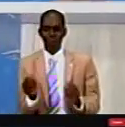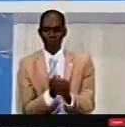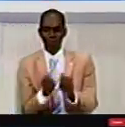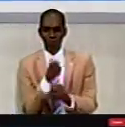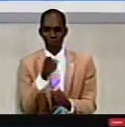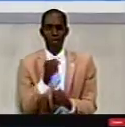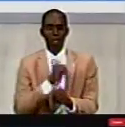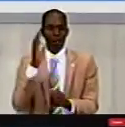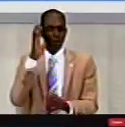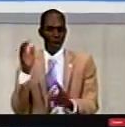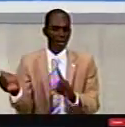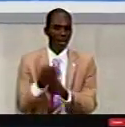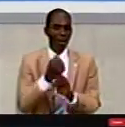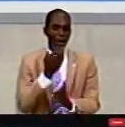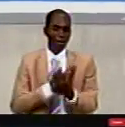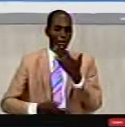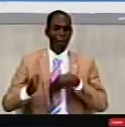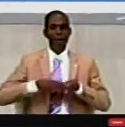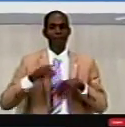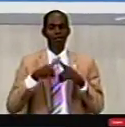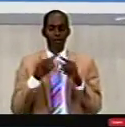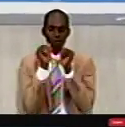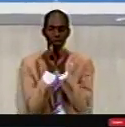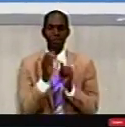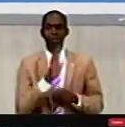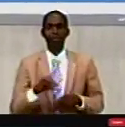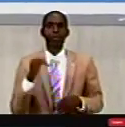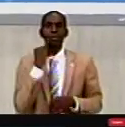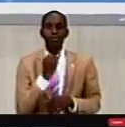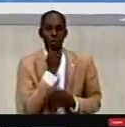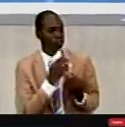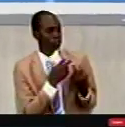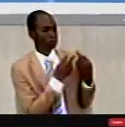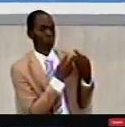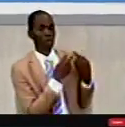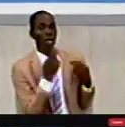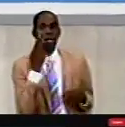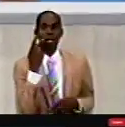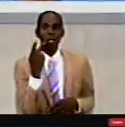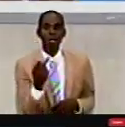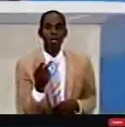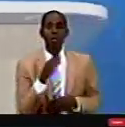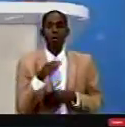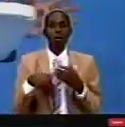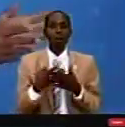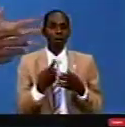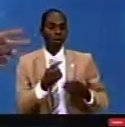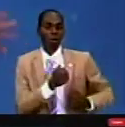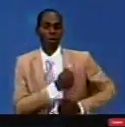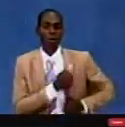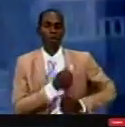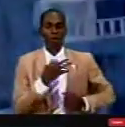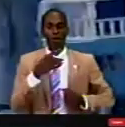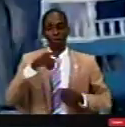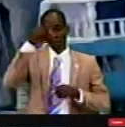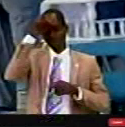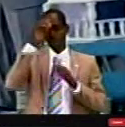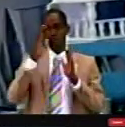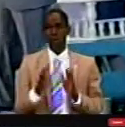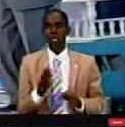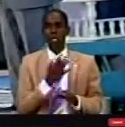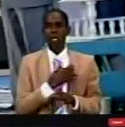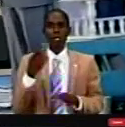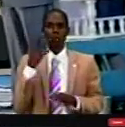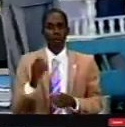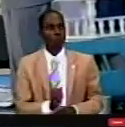slavery and the children of he said look back and they saw ugly at me of Egyptians and in some mountains on this side on that side